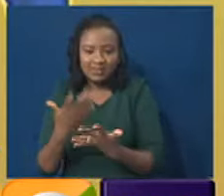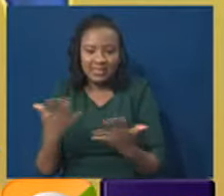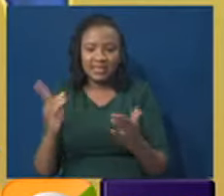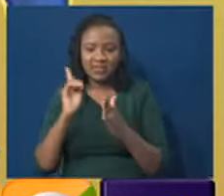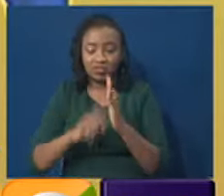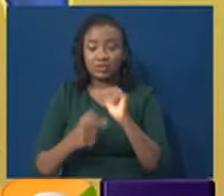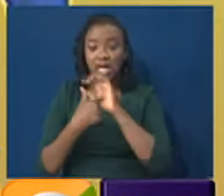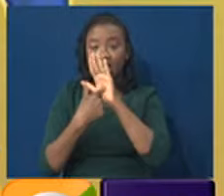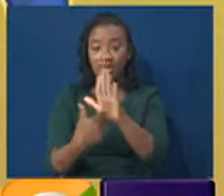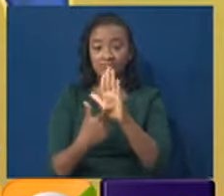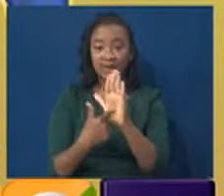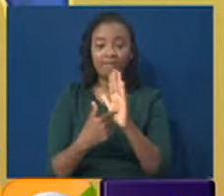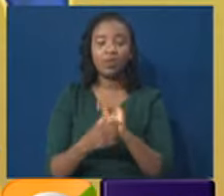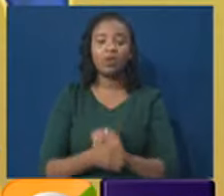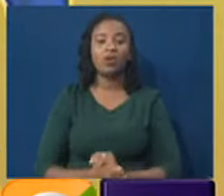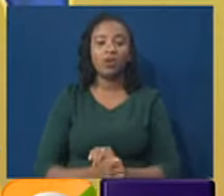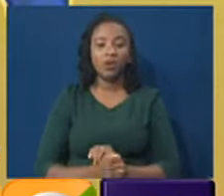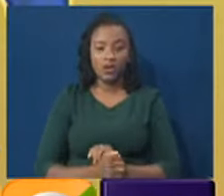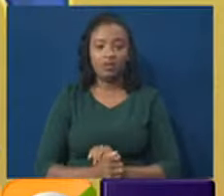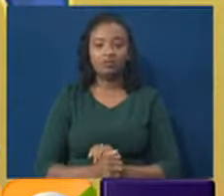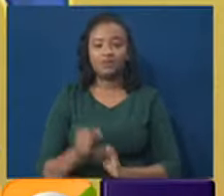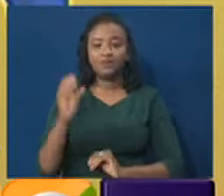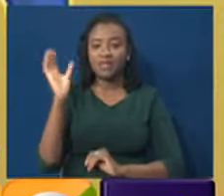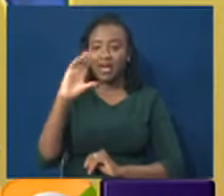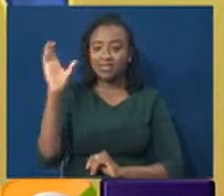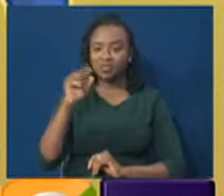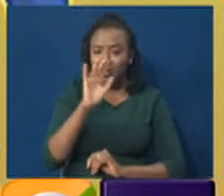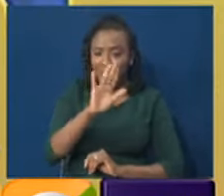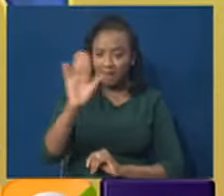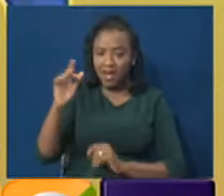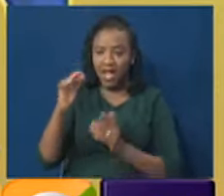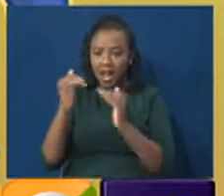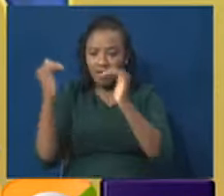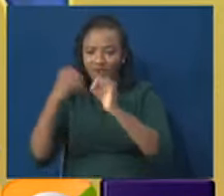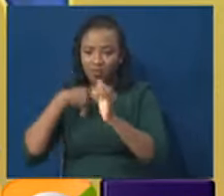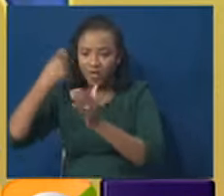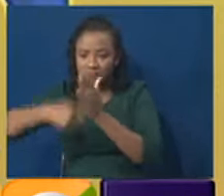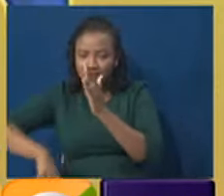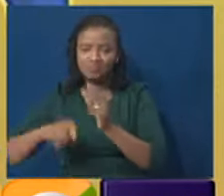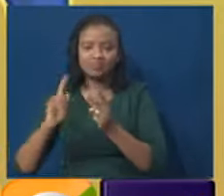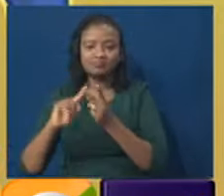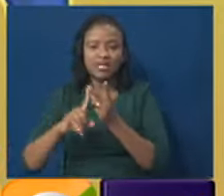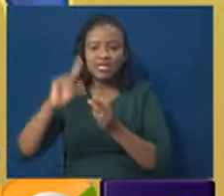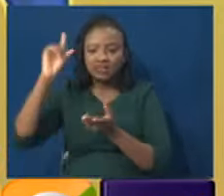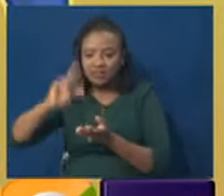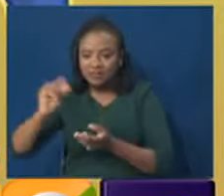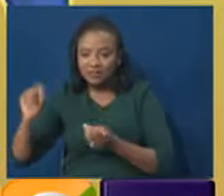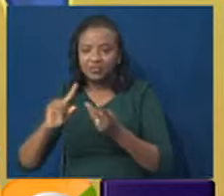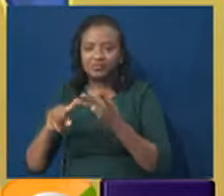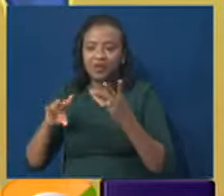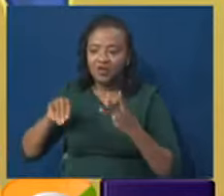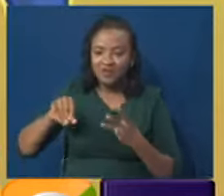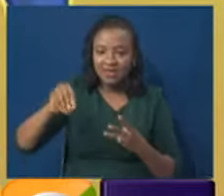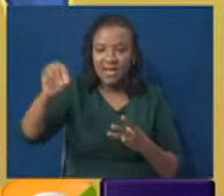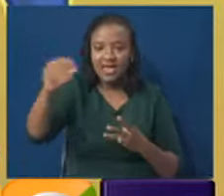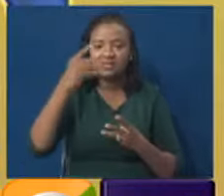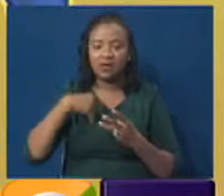on at the consumer level. We did subsidies on productions, on fertilizer. We have